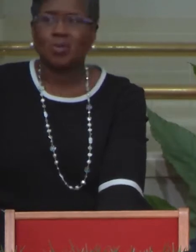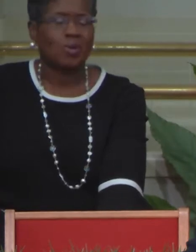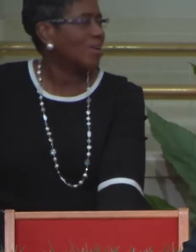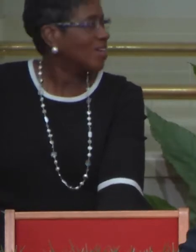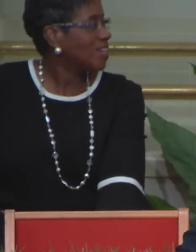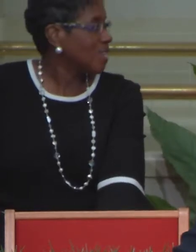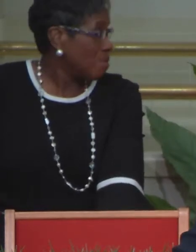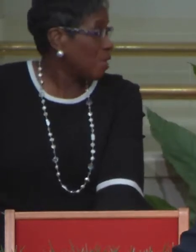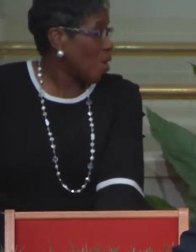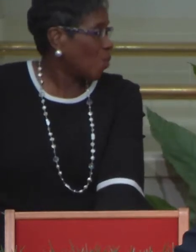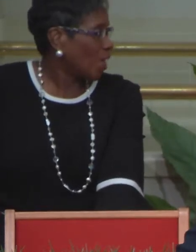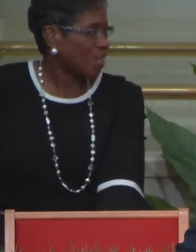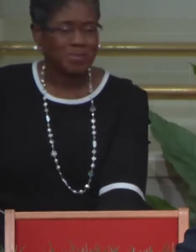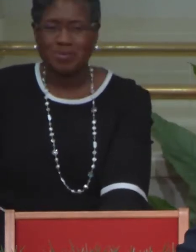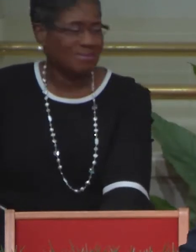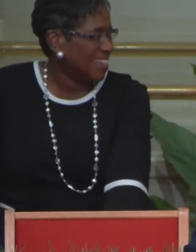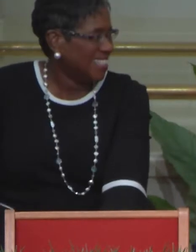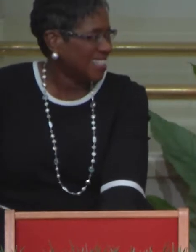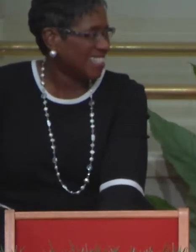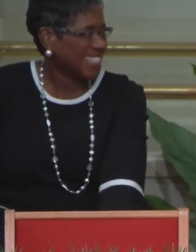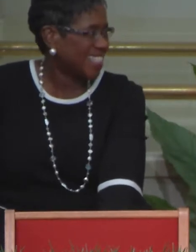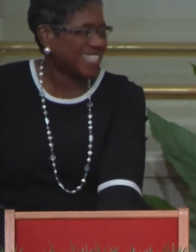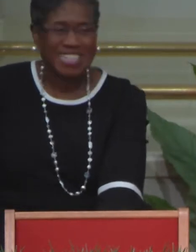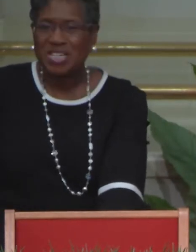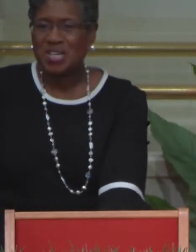Glad I know him, aren't you?